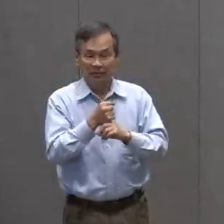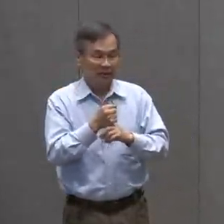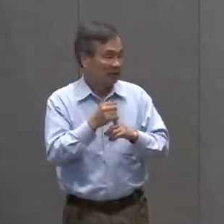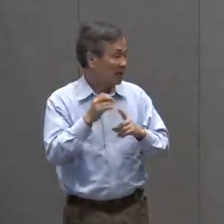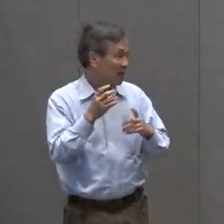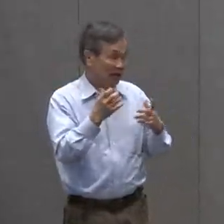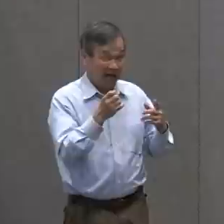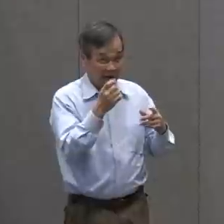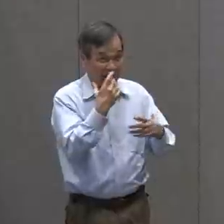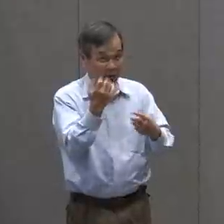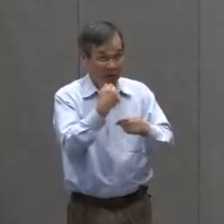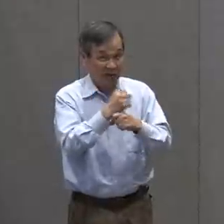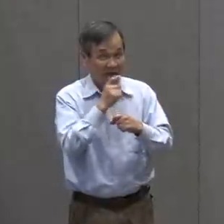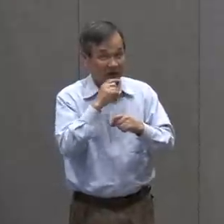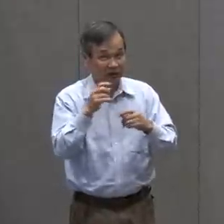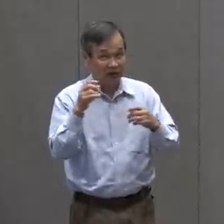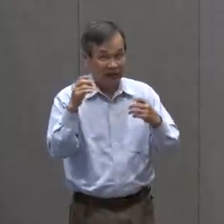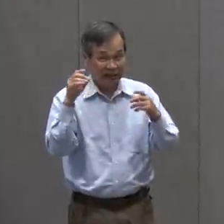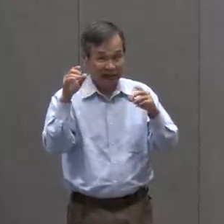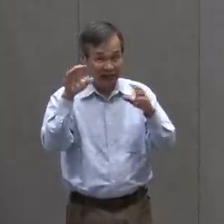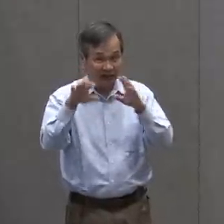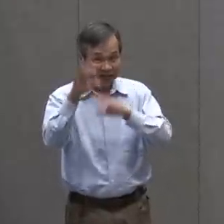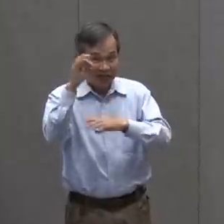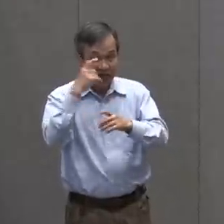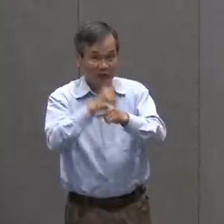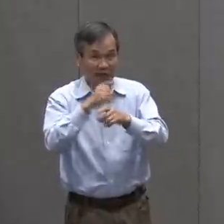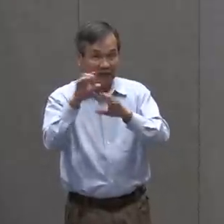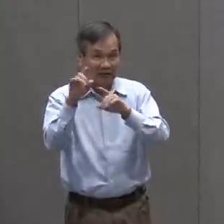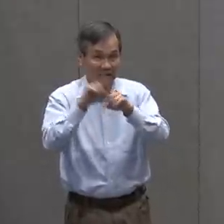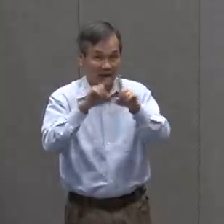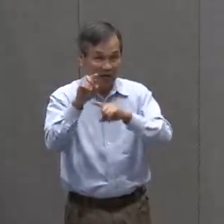back before I make a decision if I want to add or subtract.